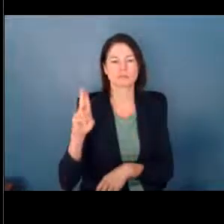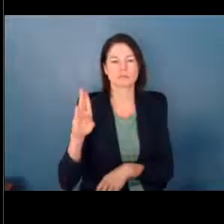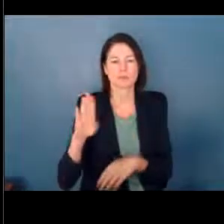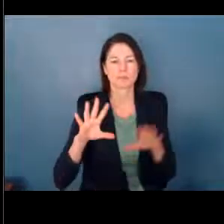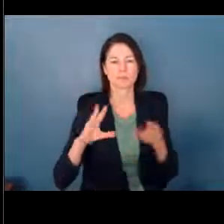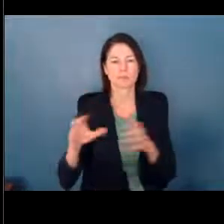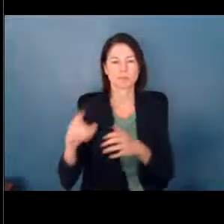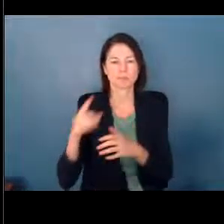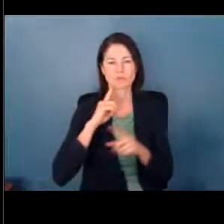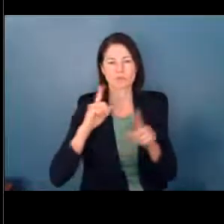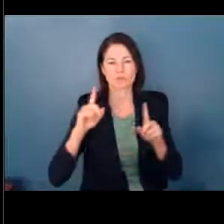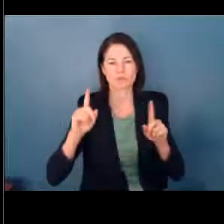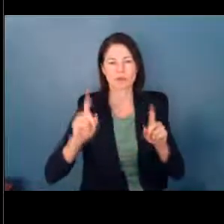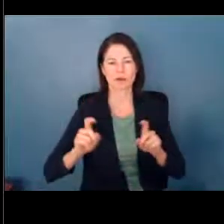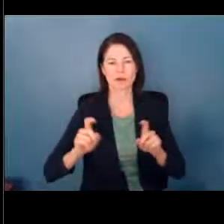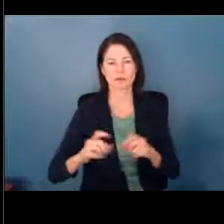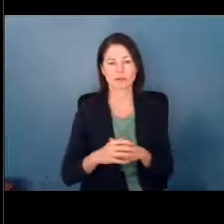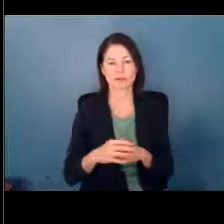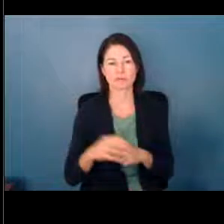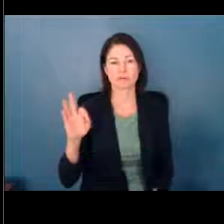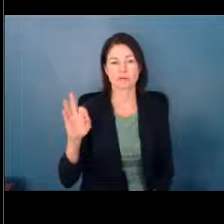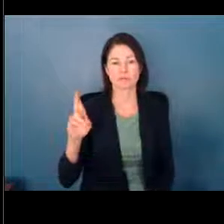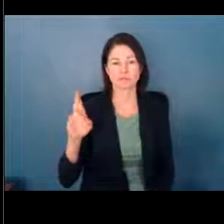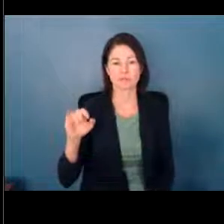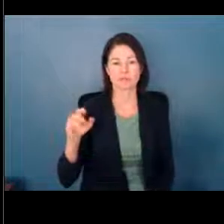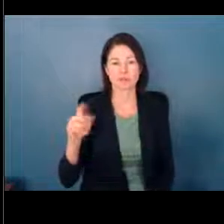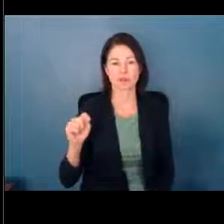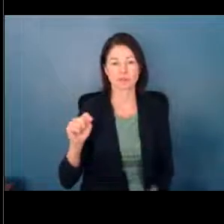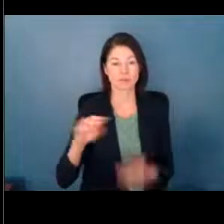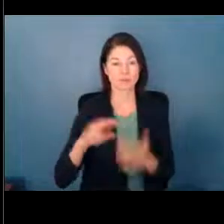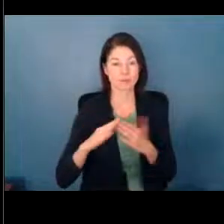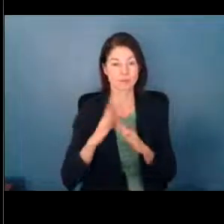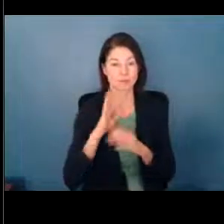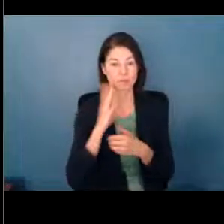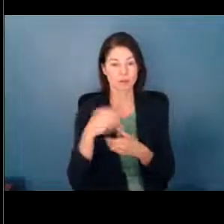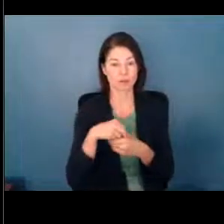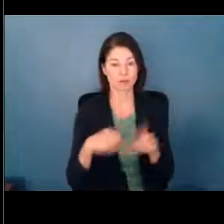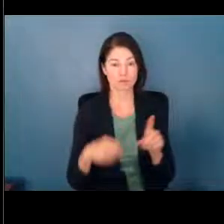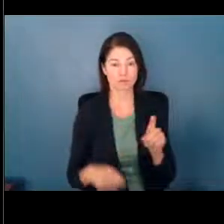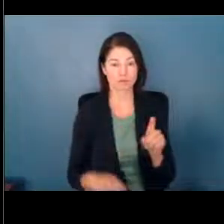if the freight community will be included. Right, thank you.